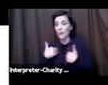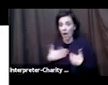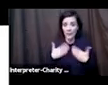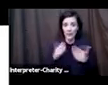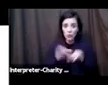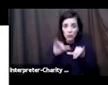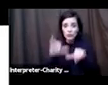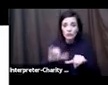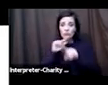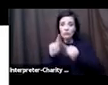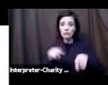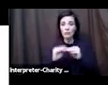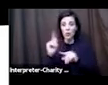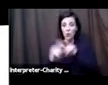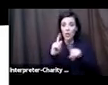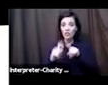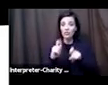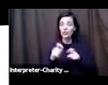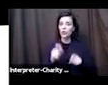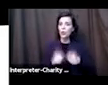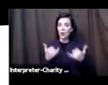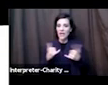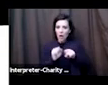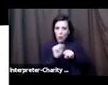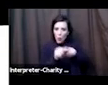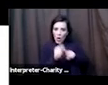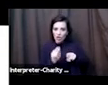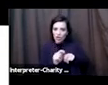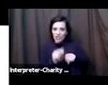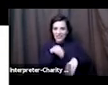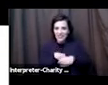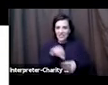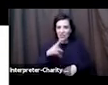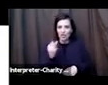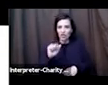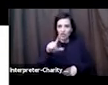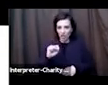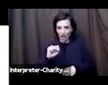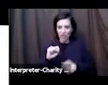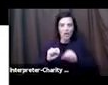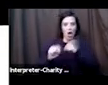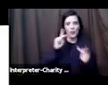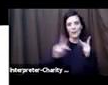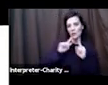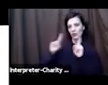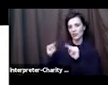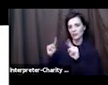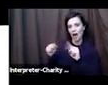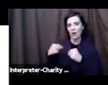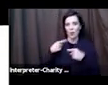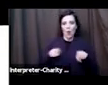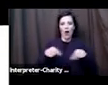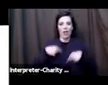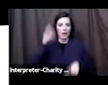answer questions, or feel free to put your questions in the chat now. And while I'm talking, Haley and Kim and Tom can respond. And Tom can also give you